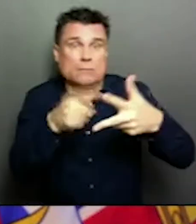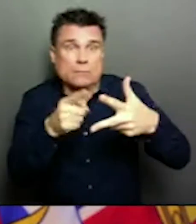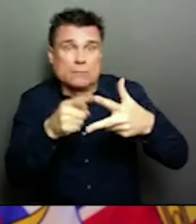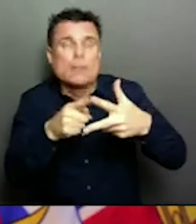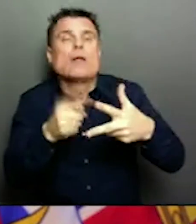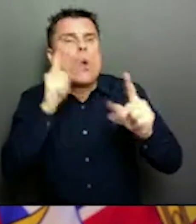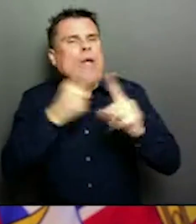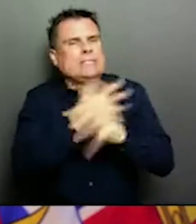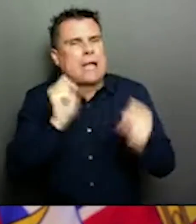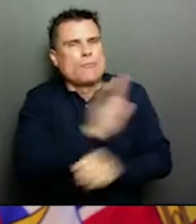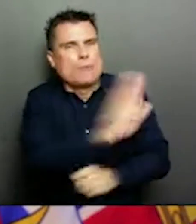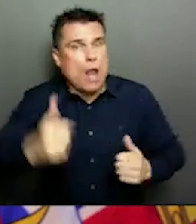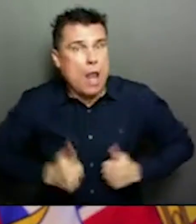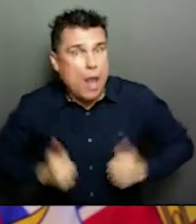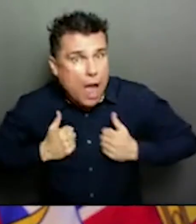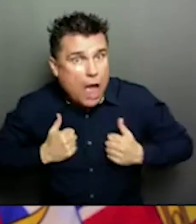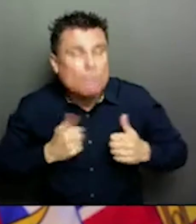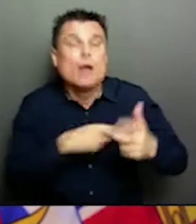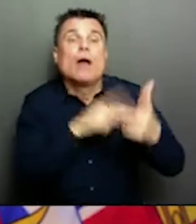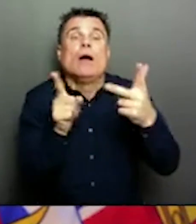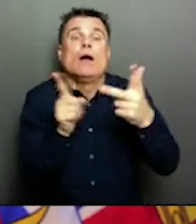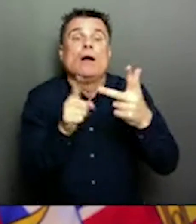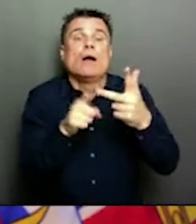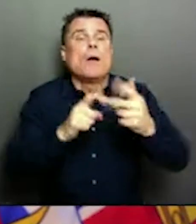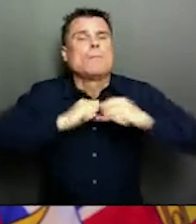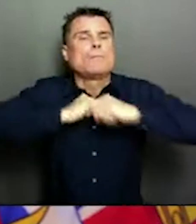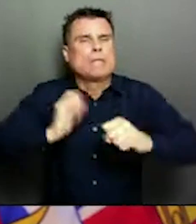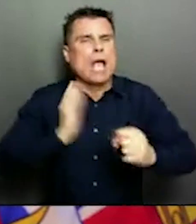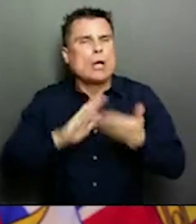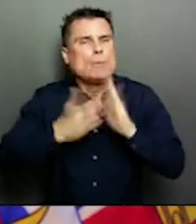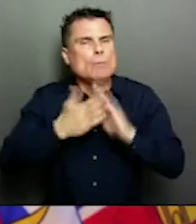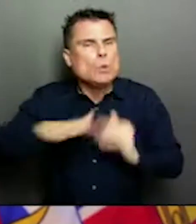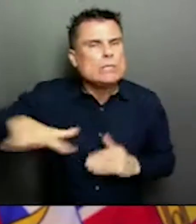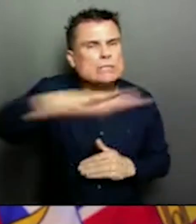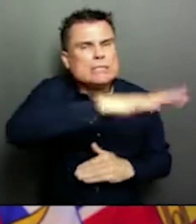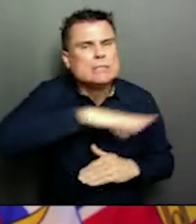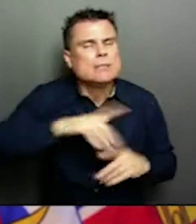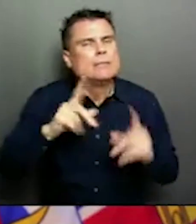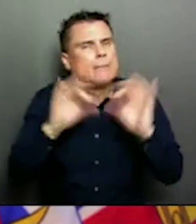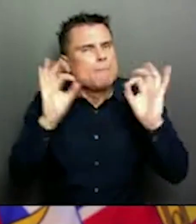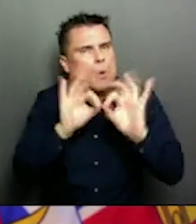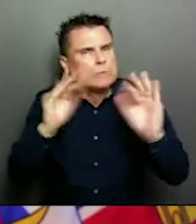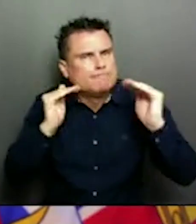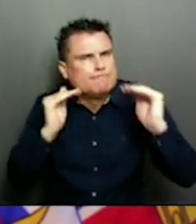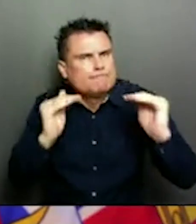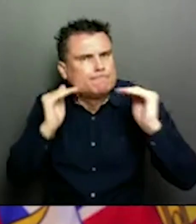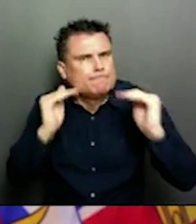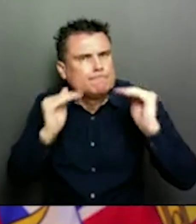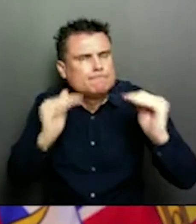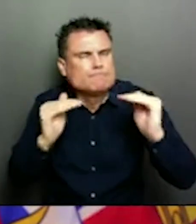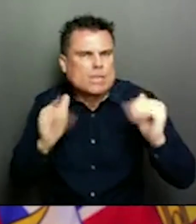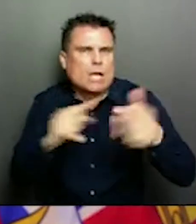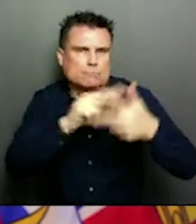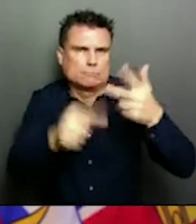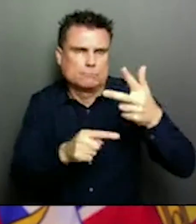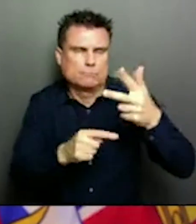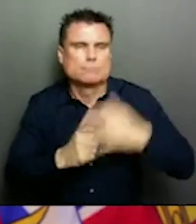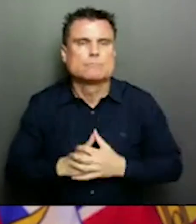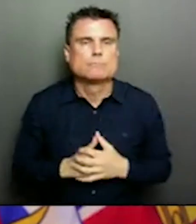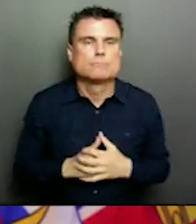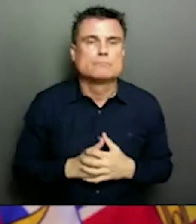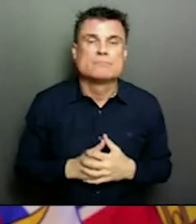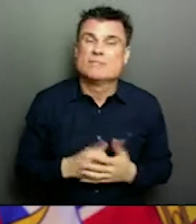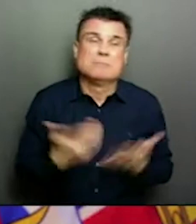communities across the province. I know that many of us are very anxious about when we will have access or when our family will have access